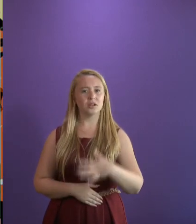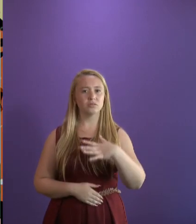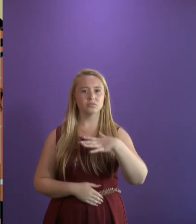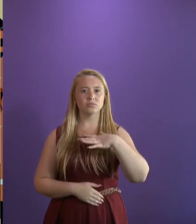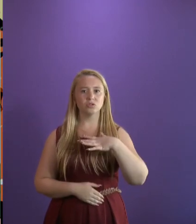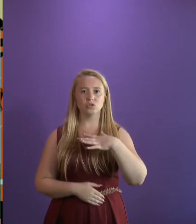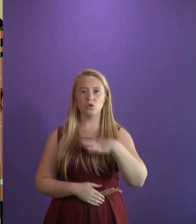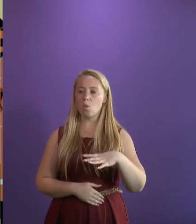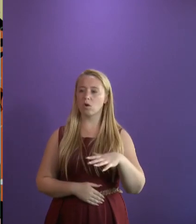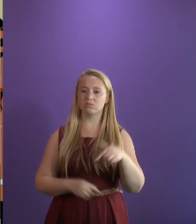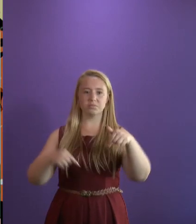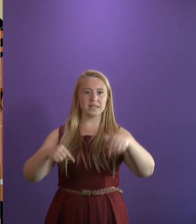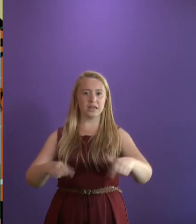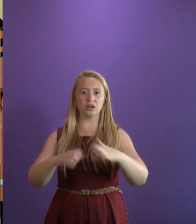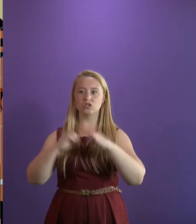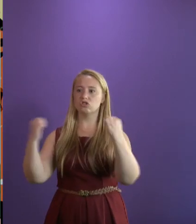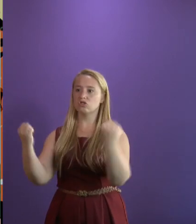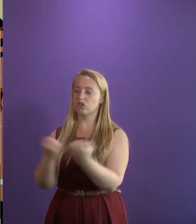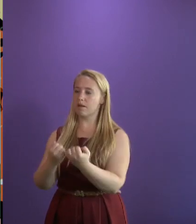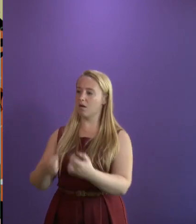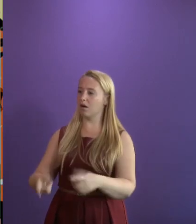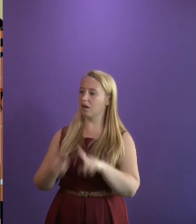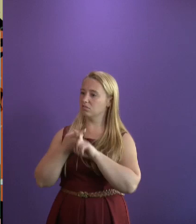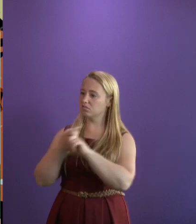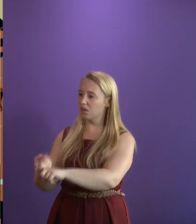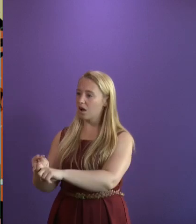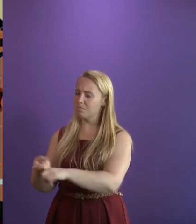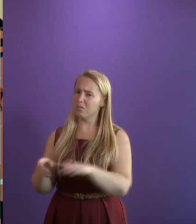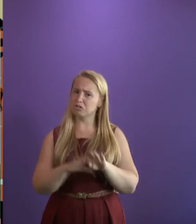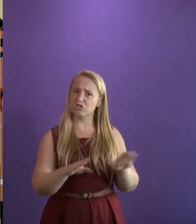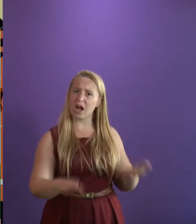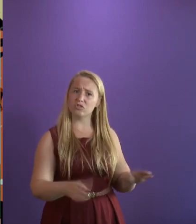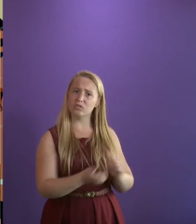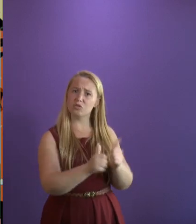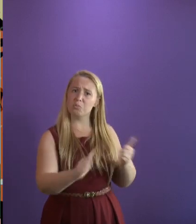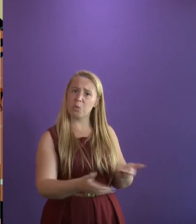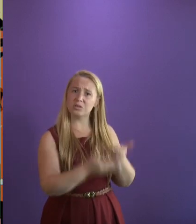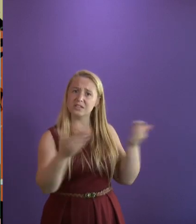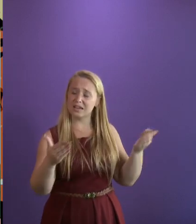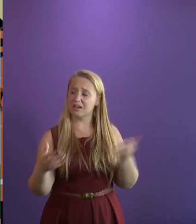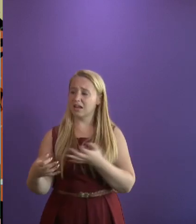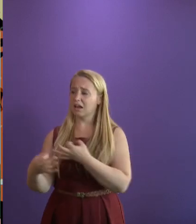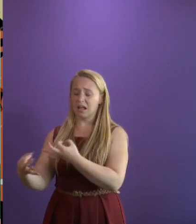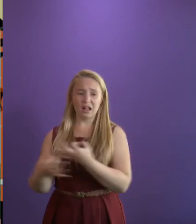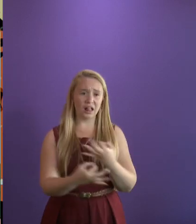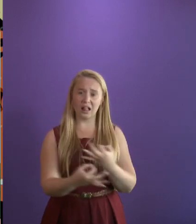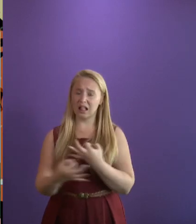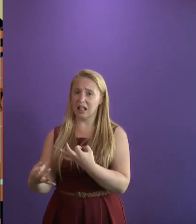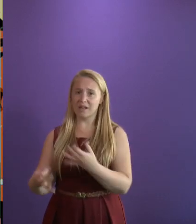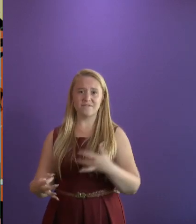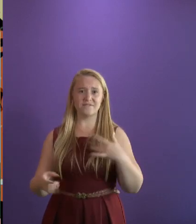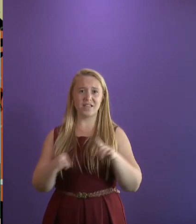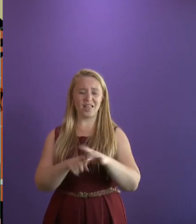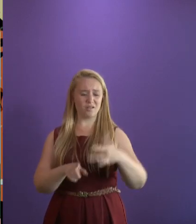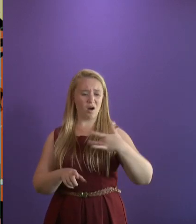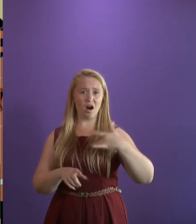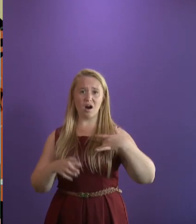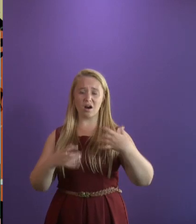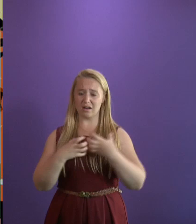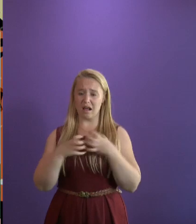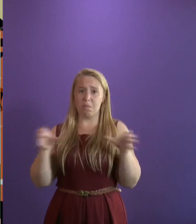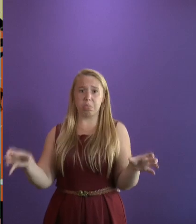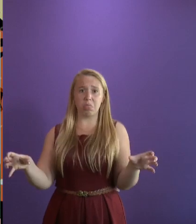in this chamber if your child's running in sports day. Do you know what I mean? You end up with your heart almost being torn in two sometimes as well. So I just